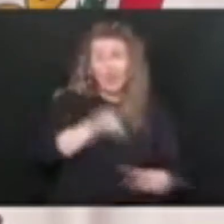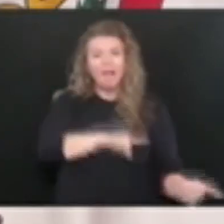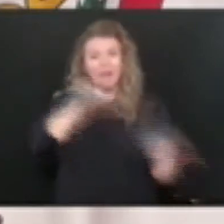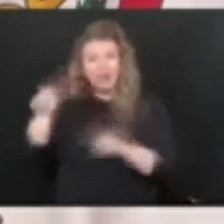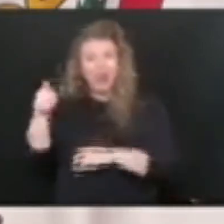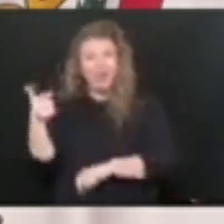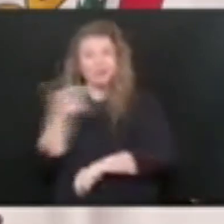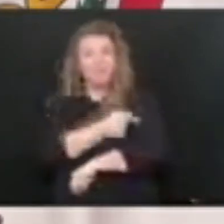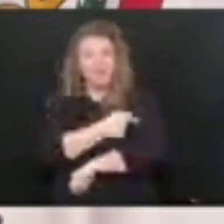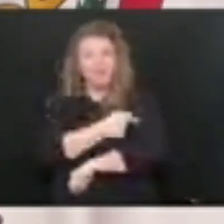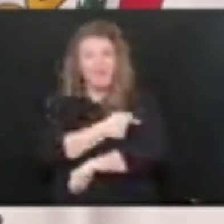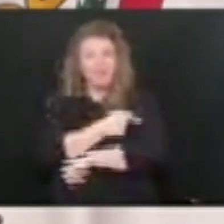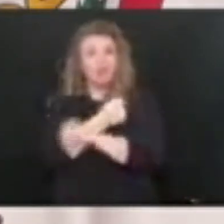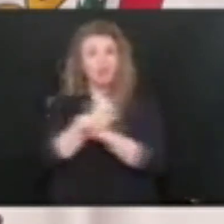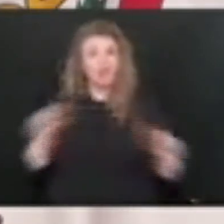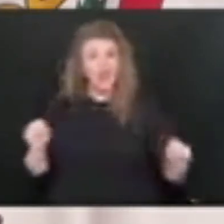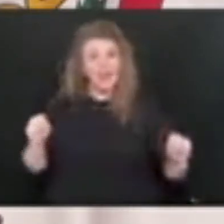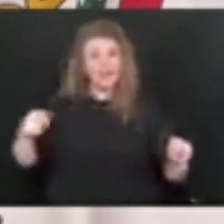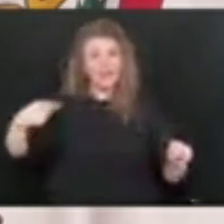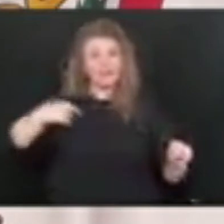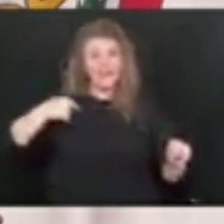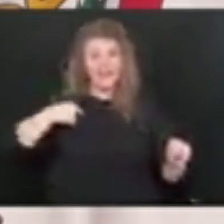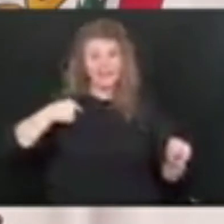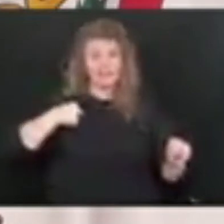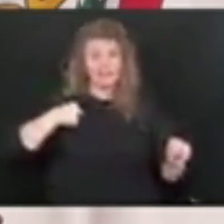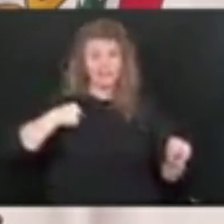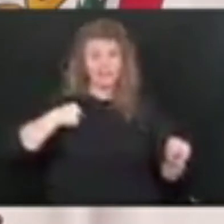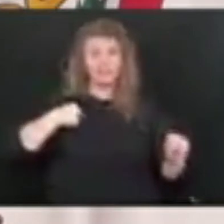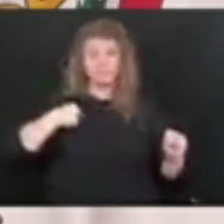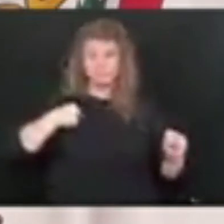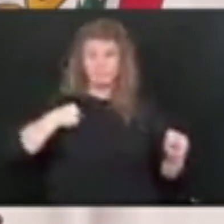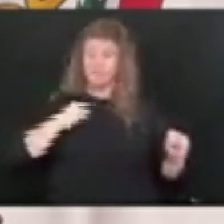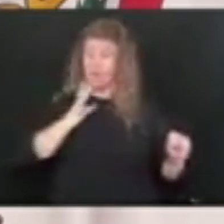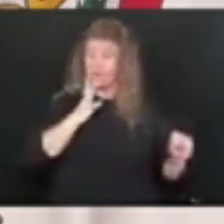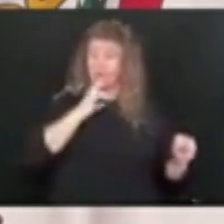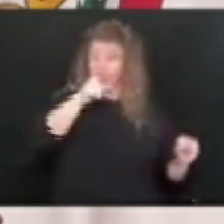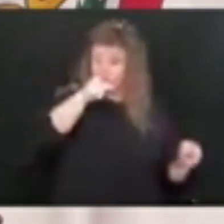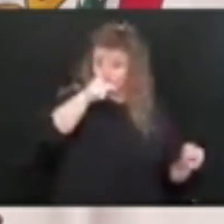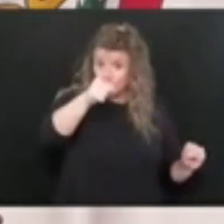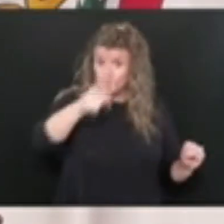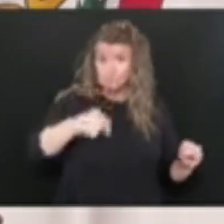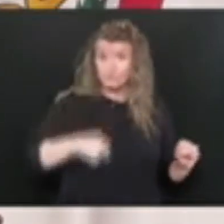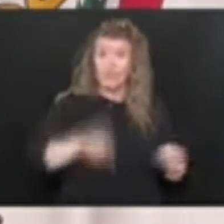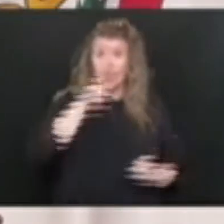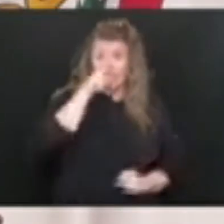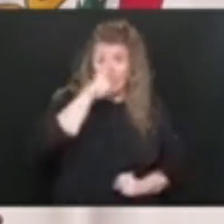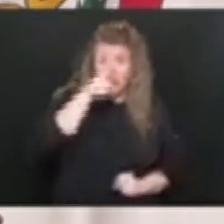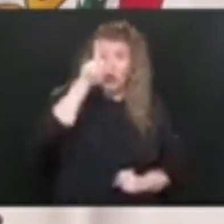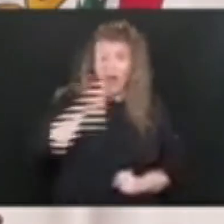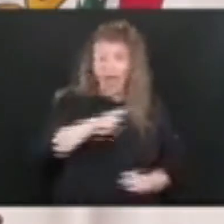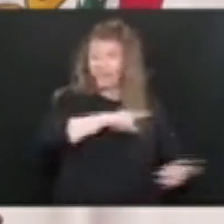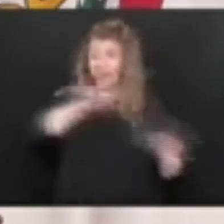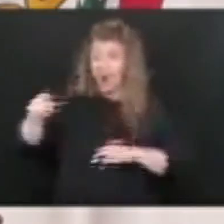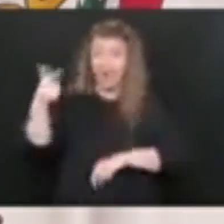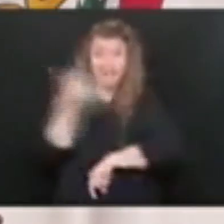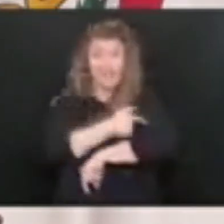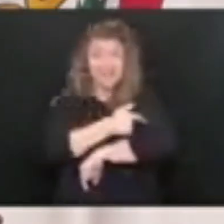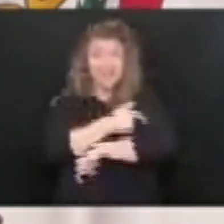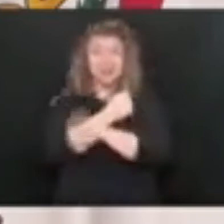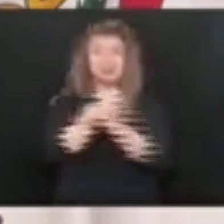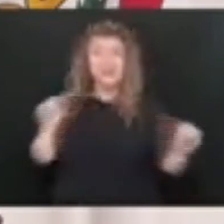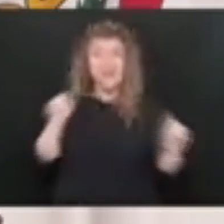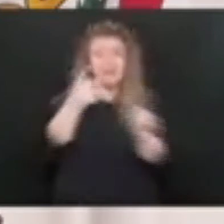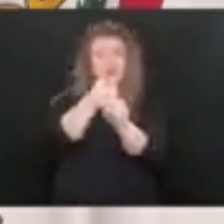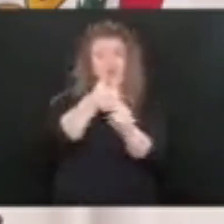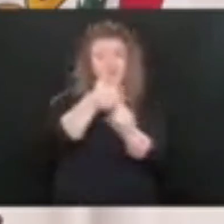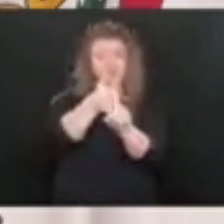to protect me. And I'm speaking of you. You've got to go get vaccinated to protect yourself.